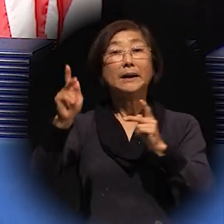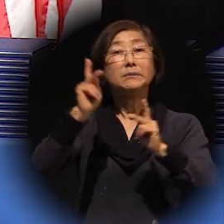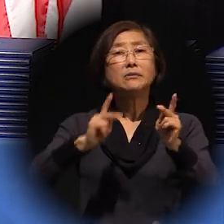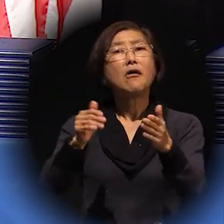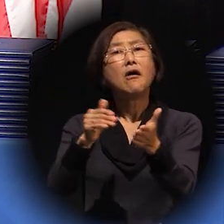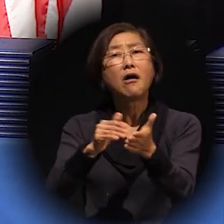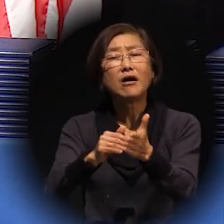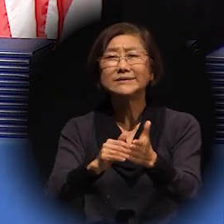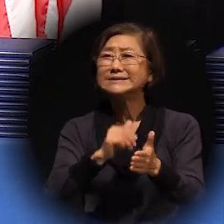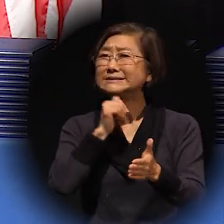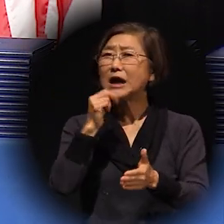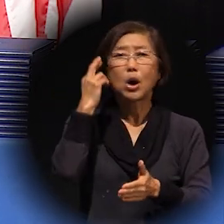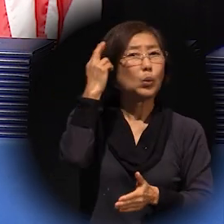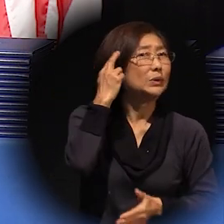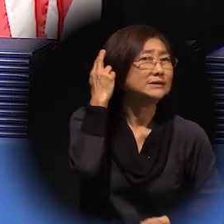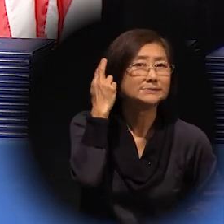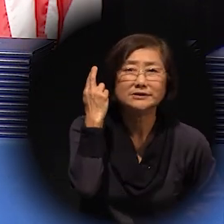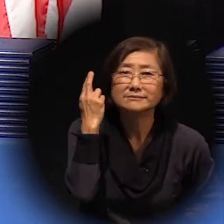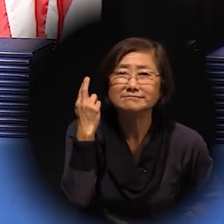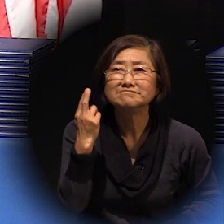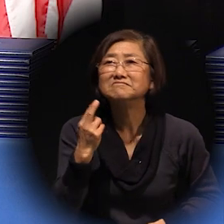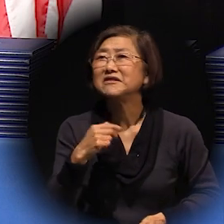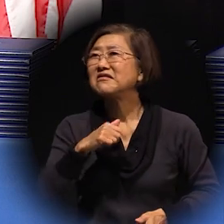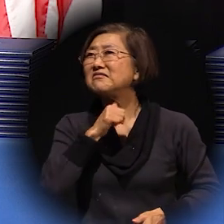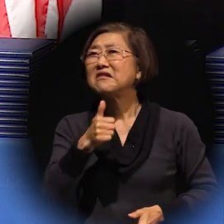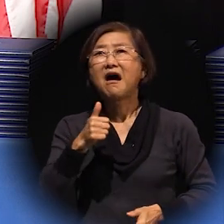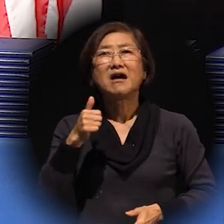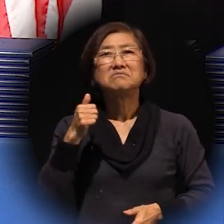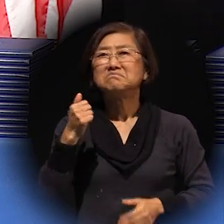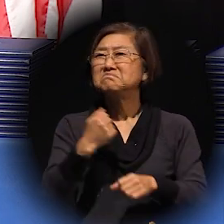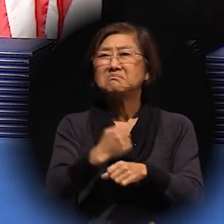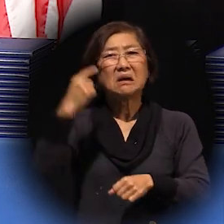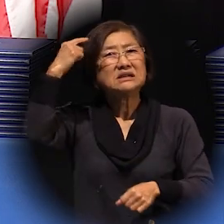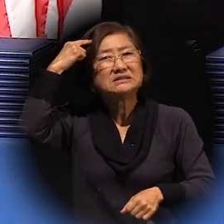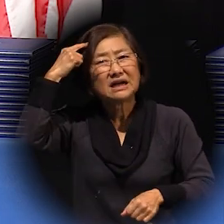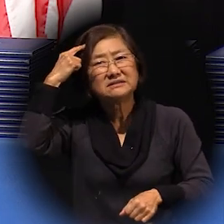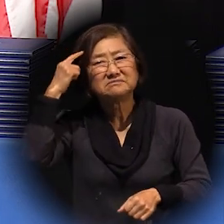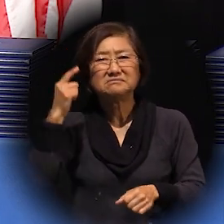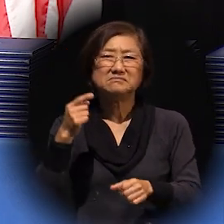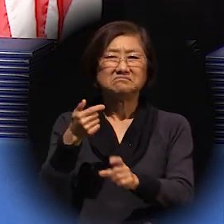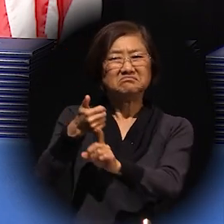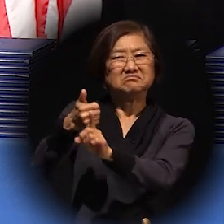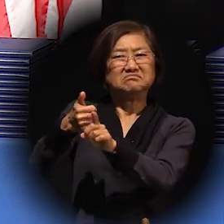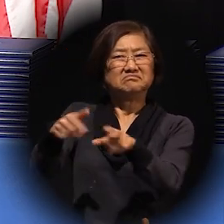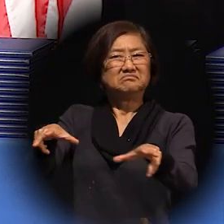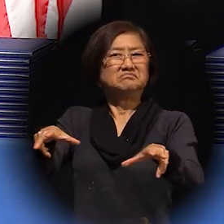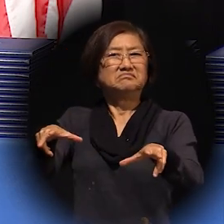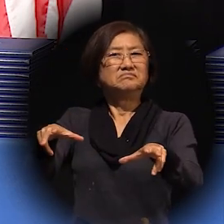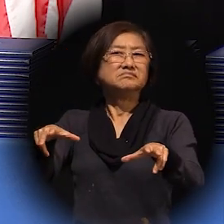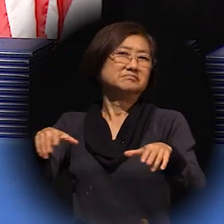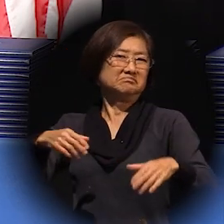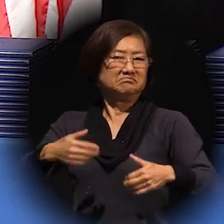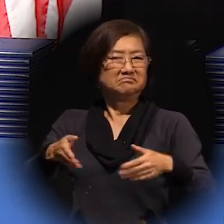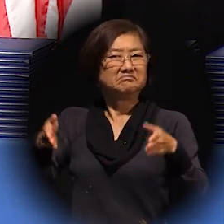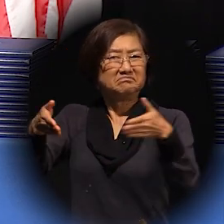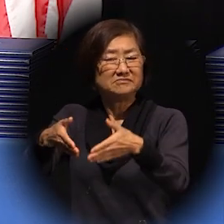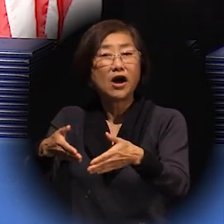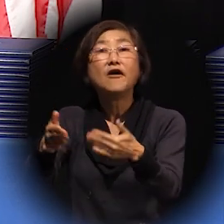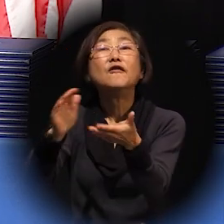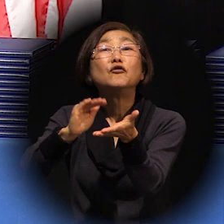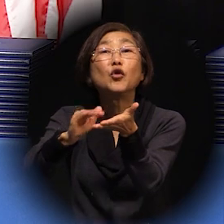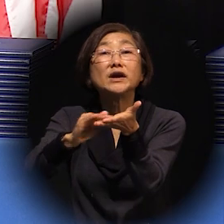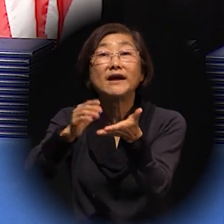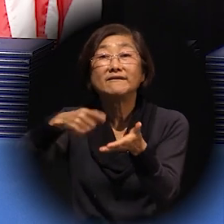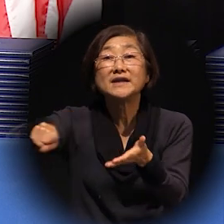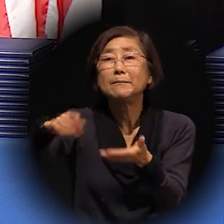People are often unreasonable, illogical, and self-centered. Forgive